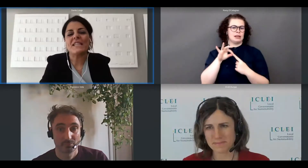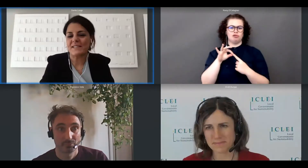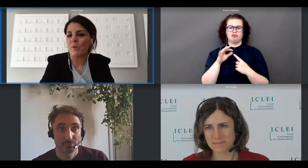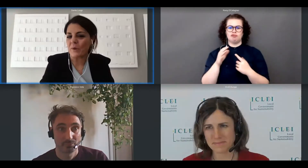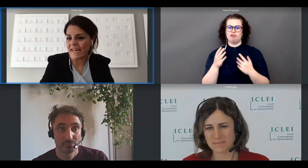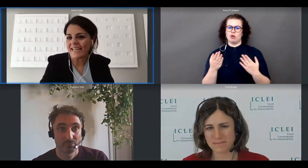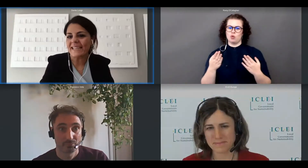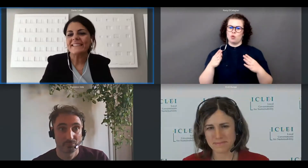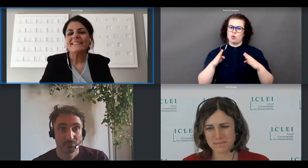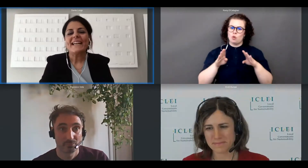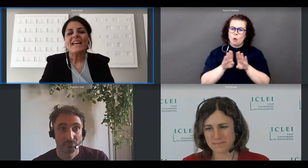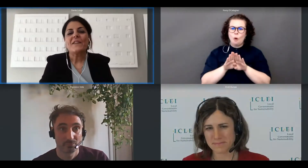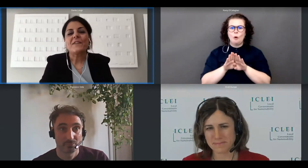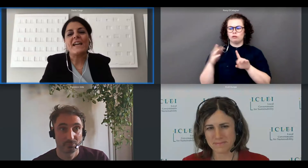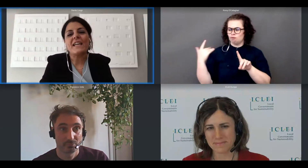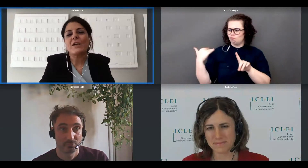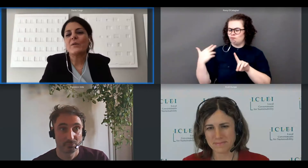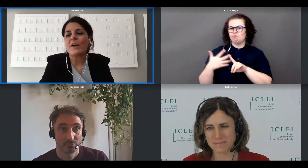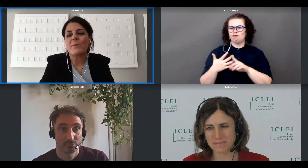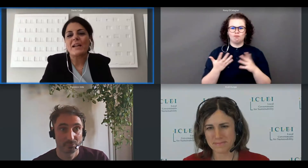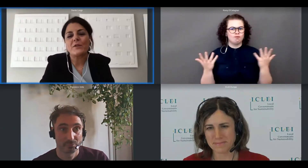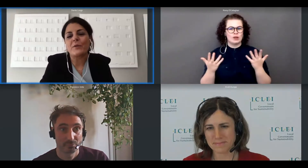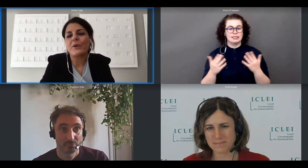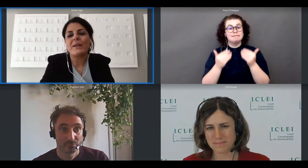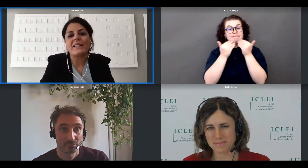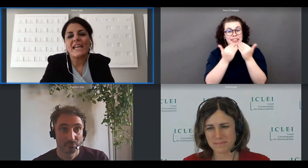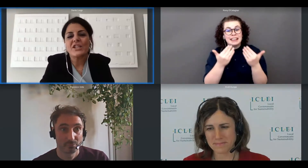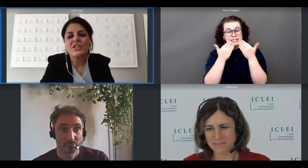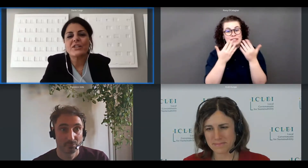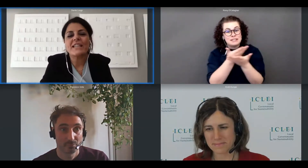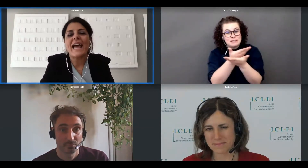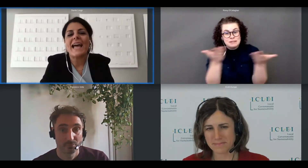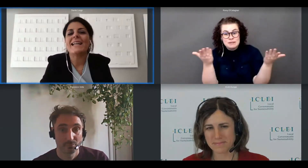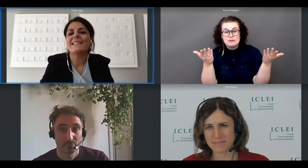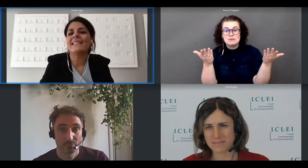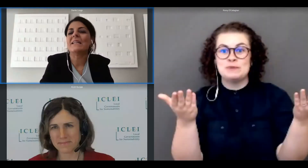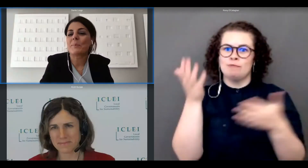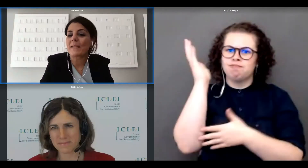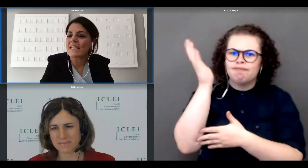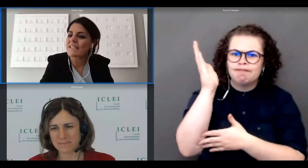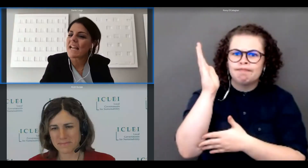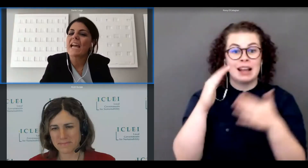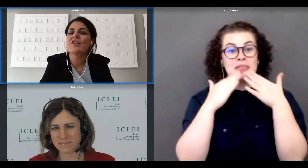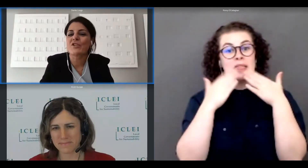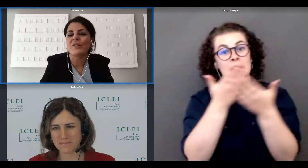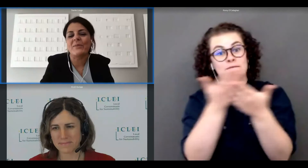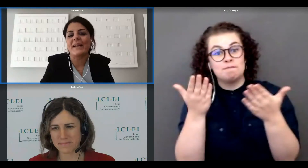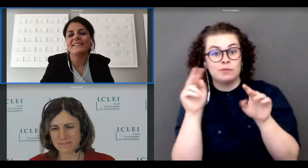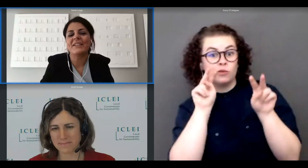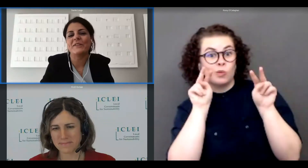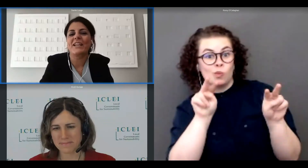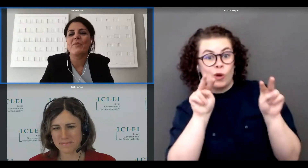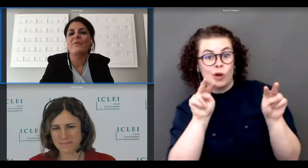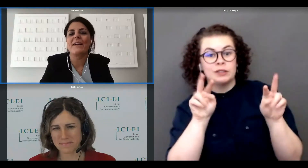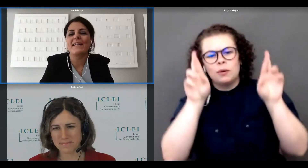of this morning. Thank you very much for your attention, and please enjoy the rest